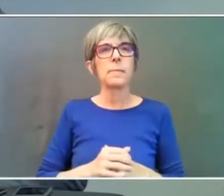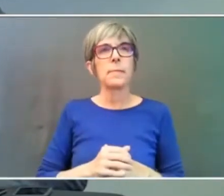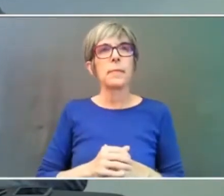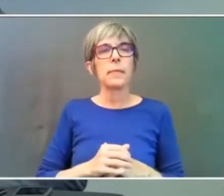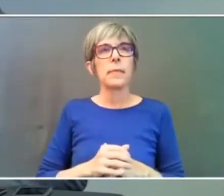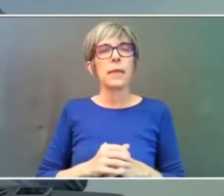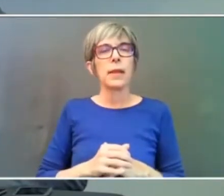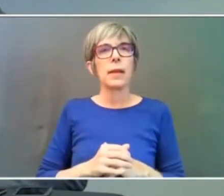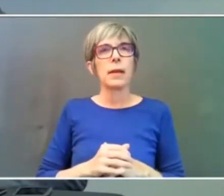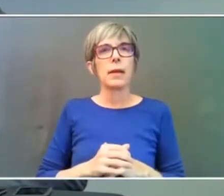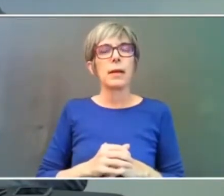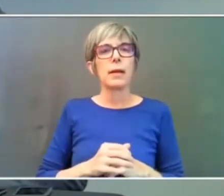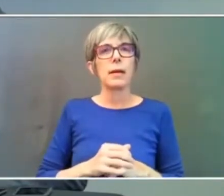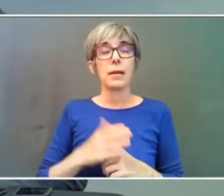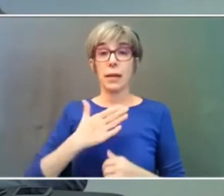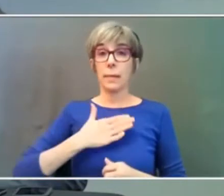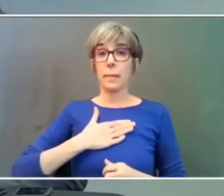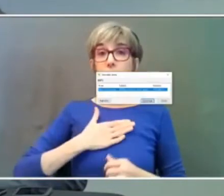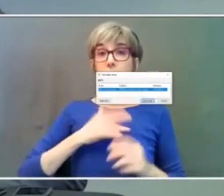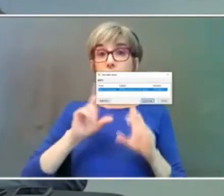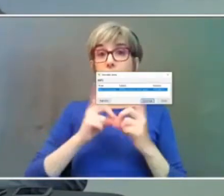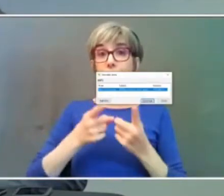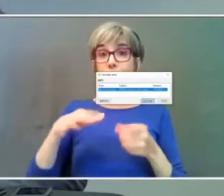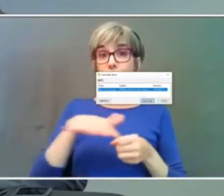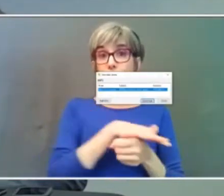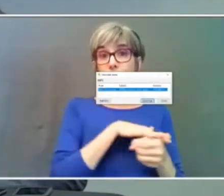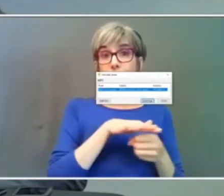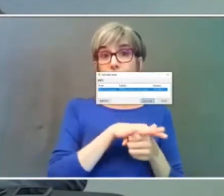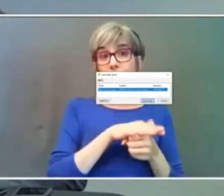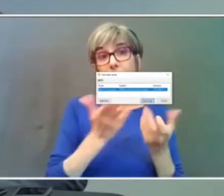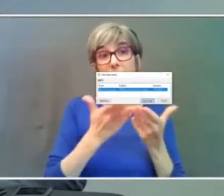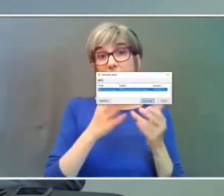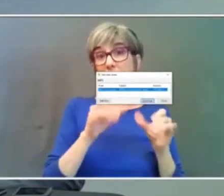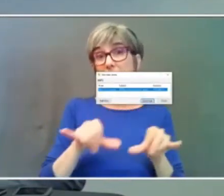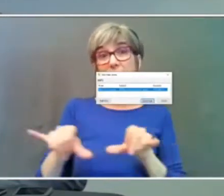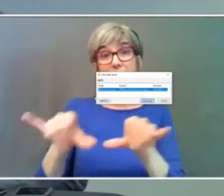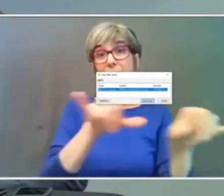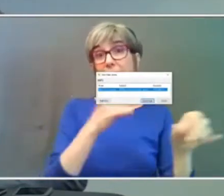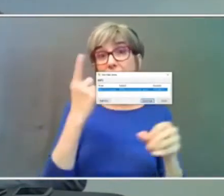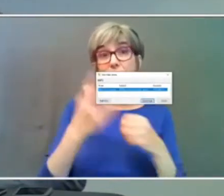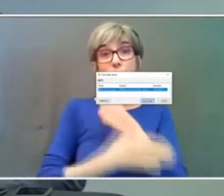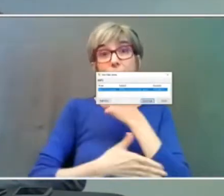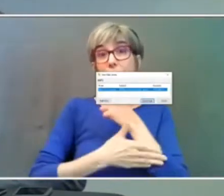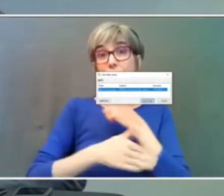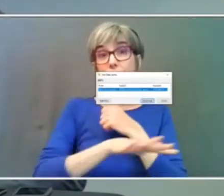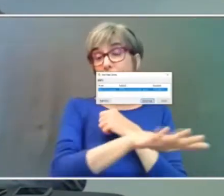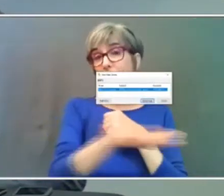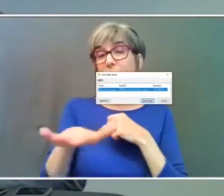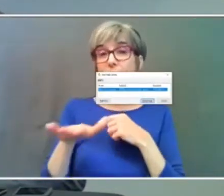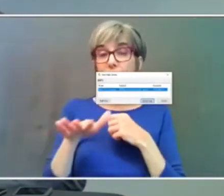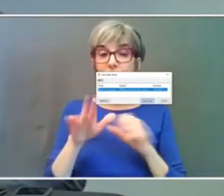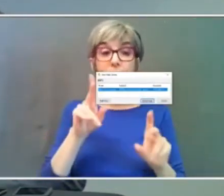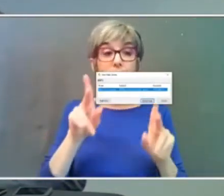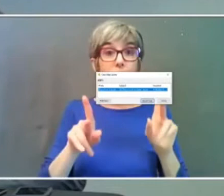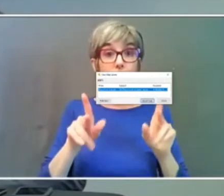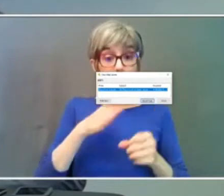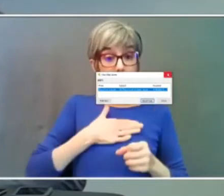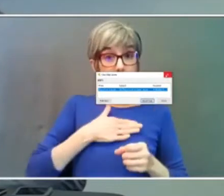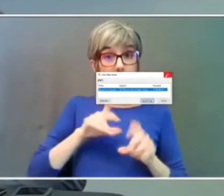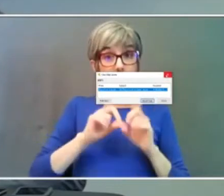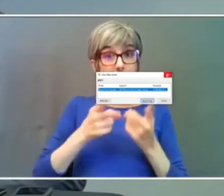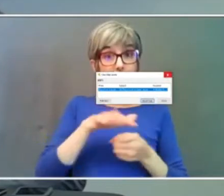I know in my district, and I'm pretty sure this is true all over the county, is that the taxpayers in my district